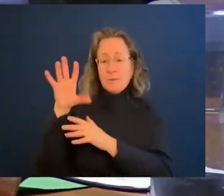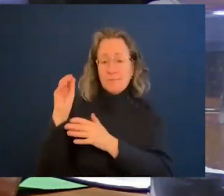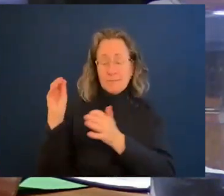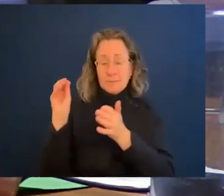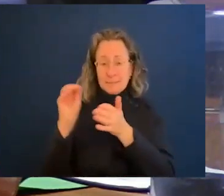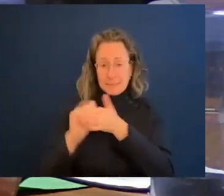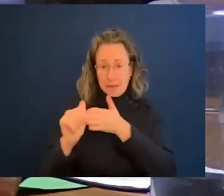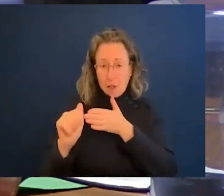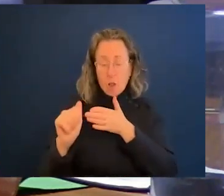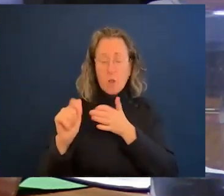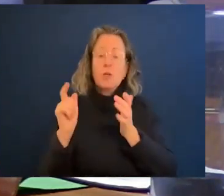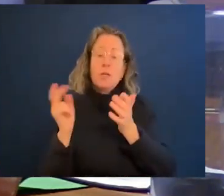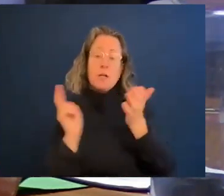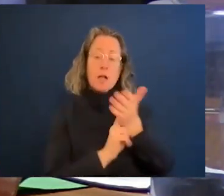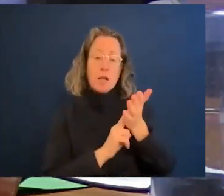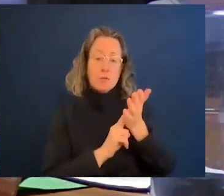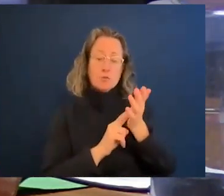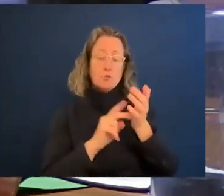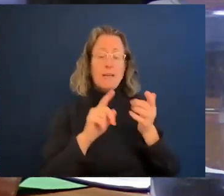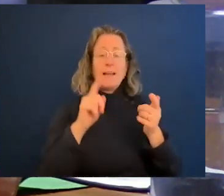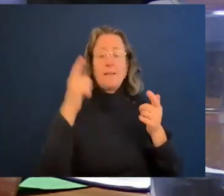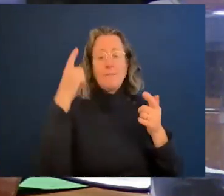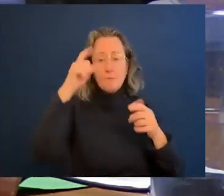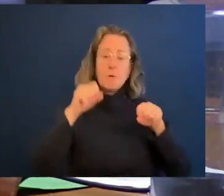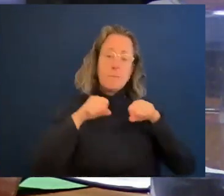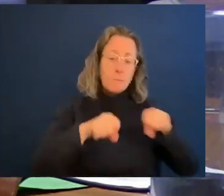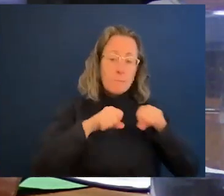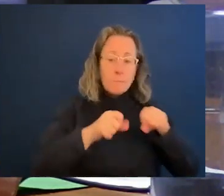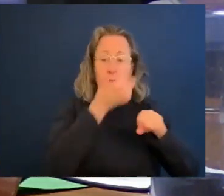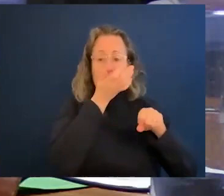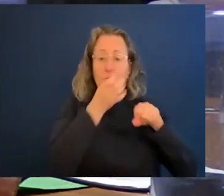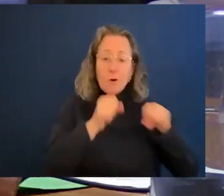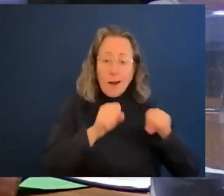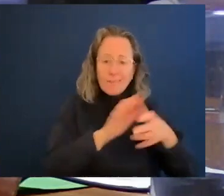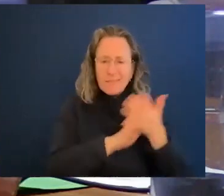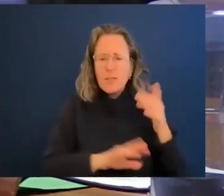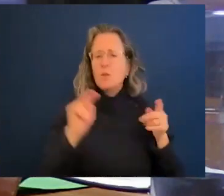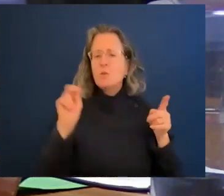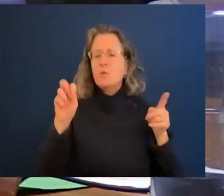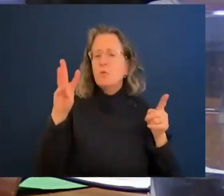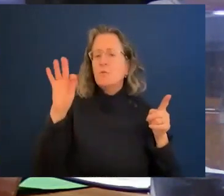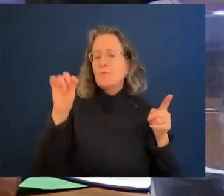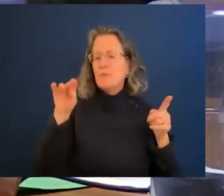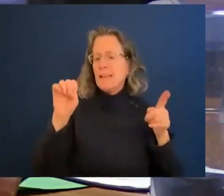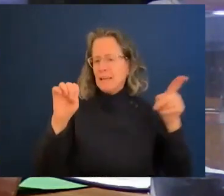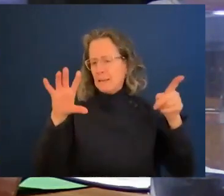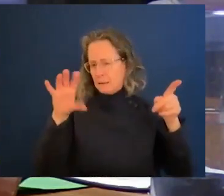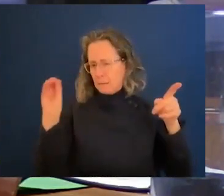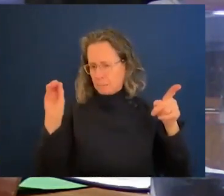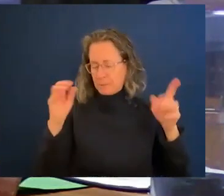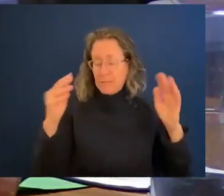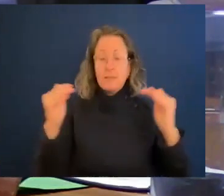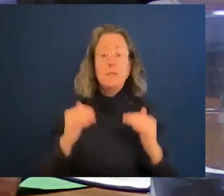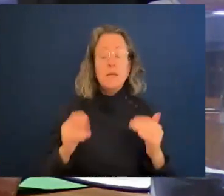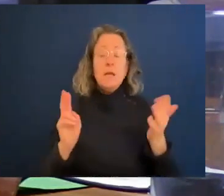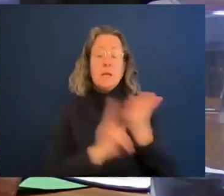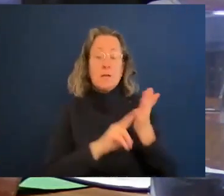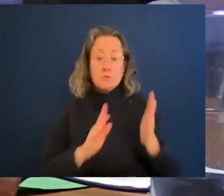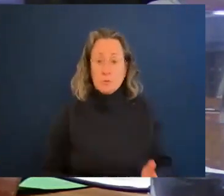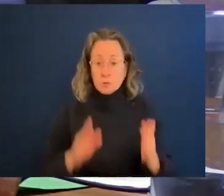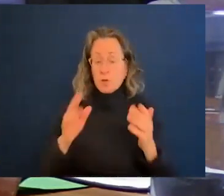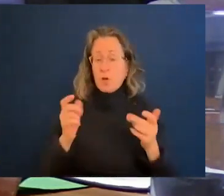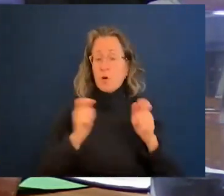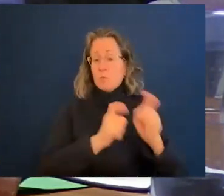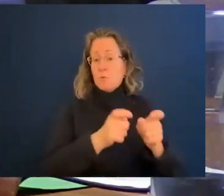Independent landscape and property management of Newfane and finally you would be approving a contractor award in the amount